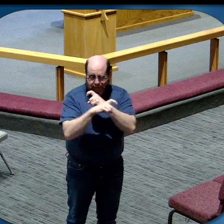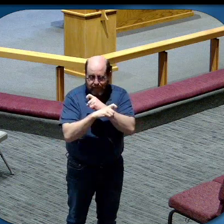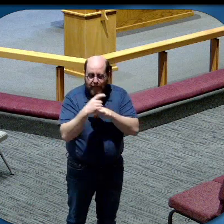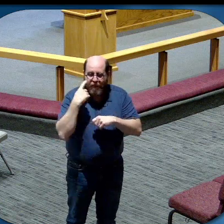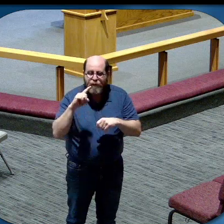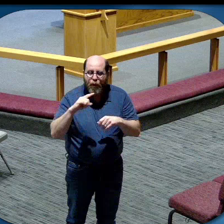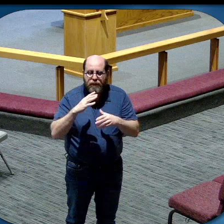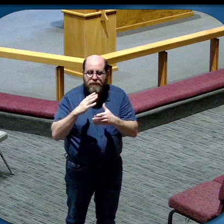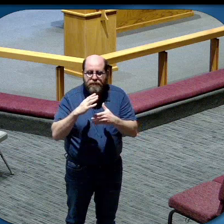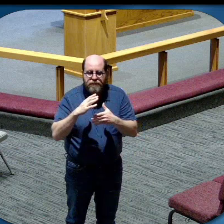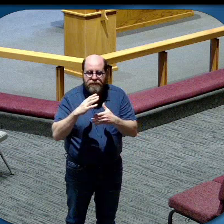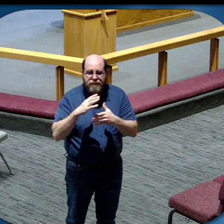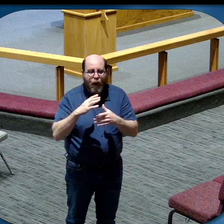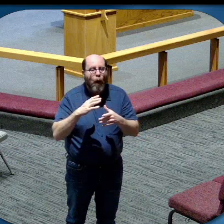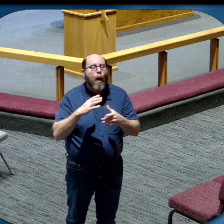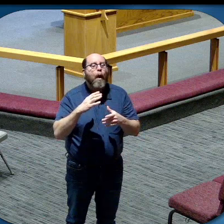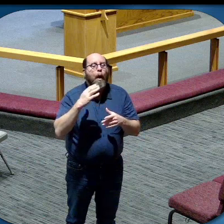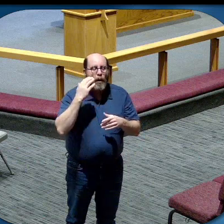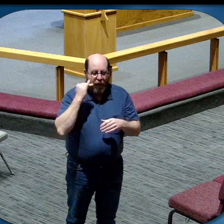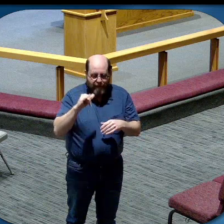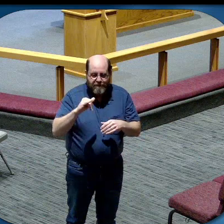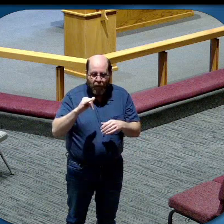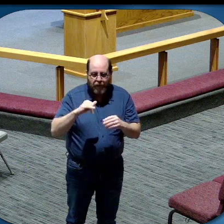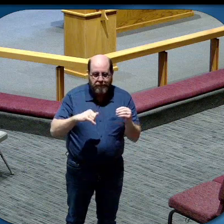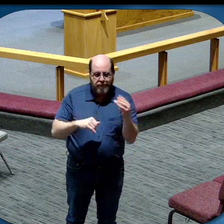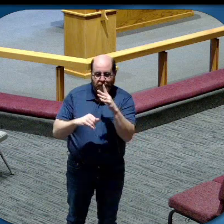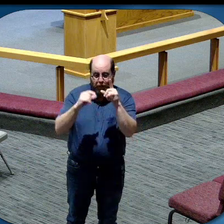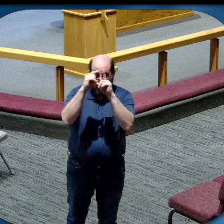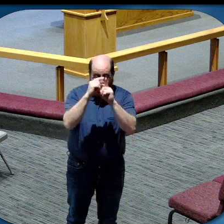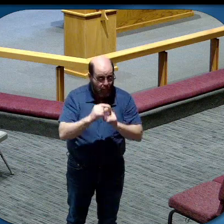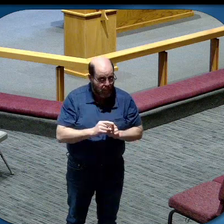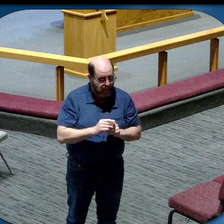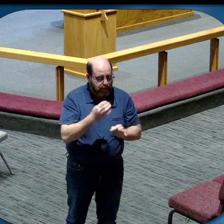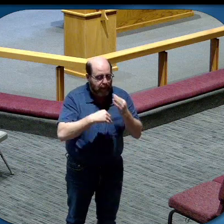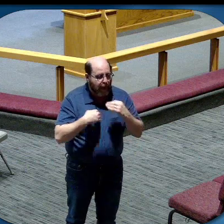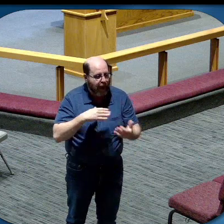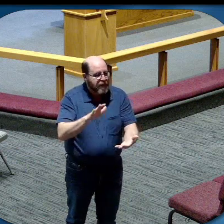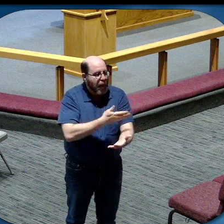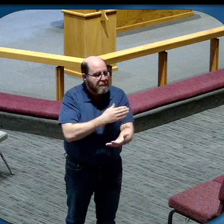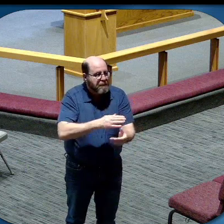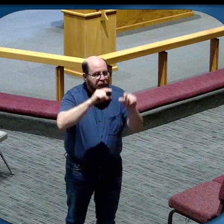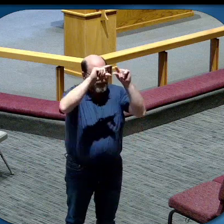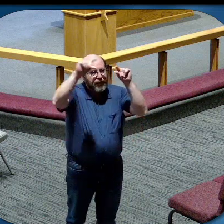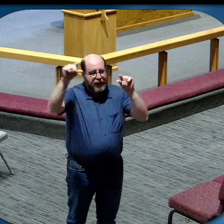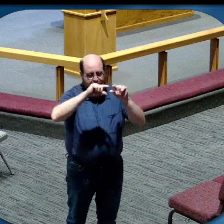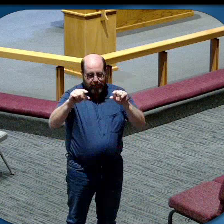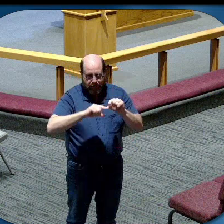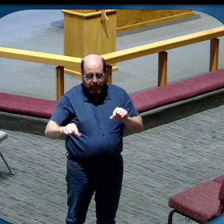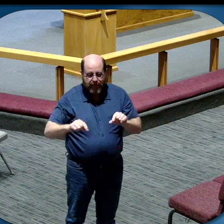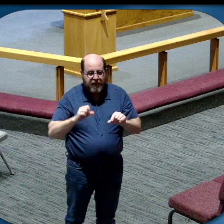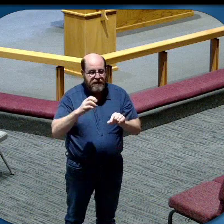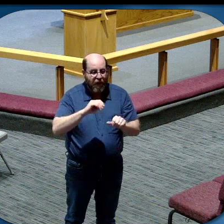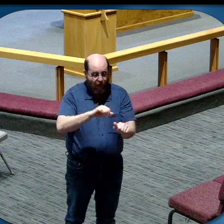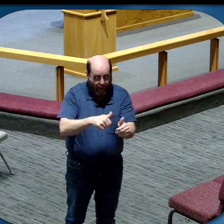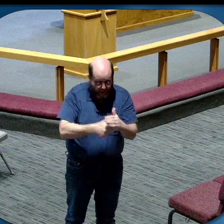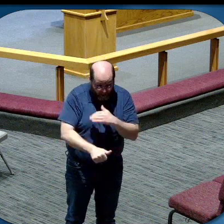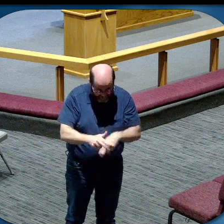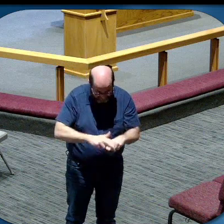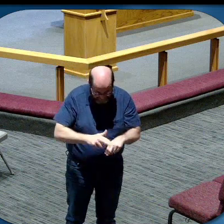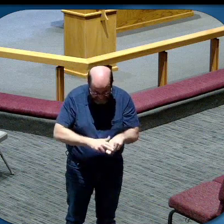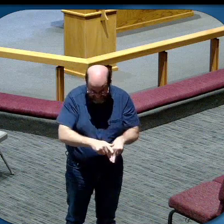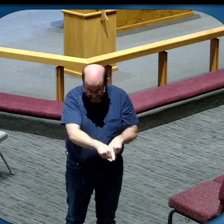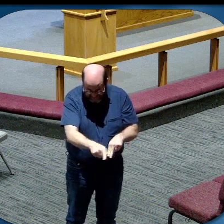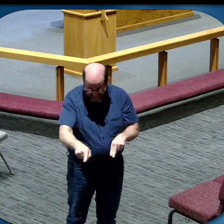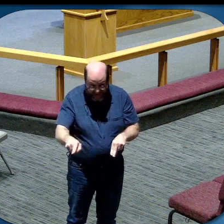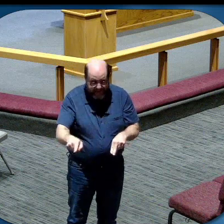sung parts of the liturgy to project. And so if you don't mind, in the seat back or under the seat in